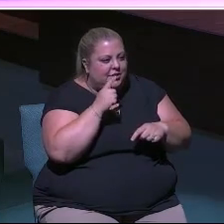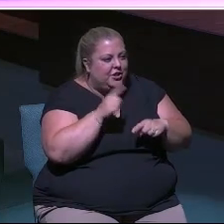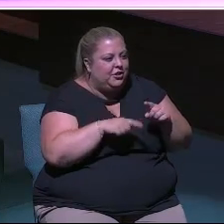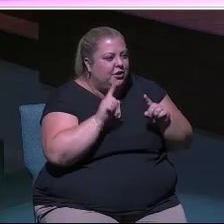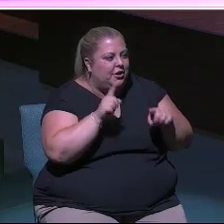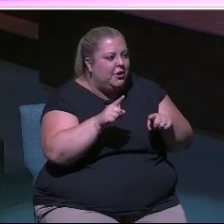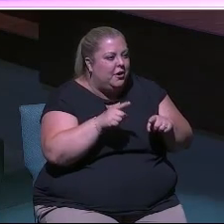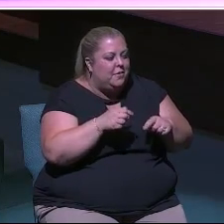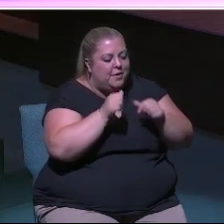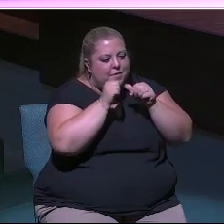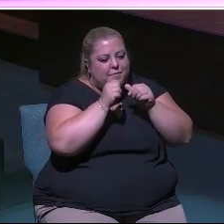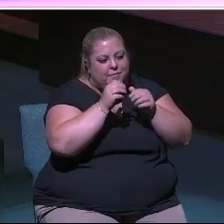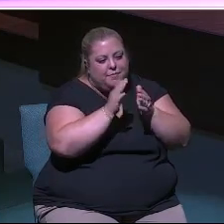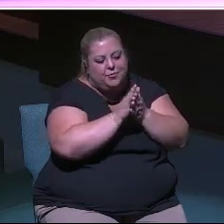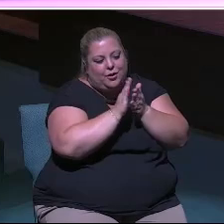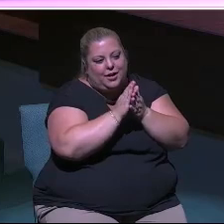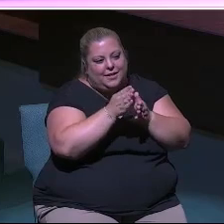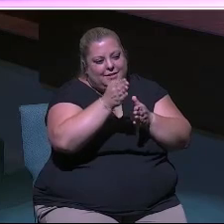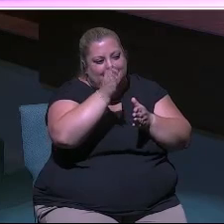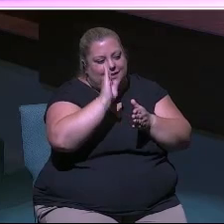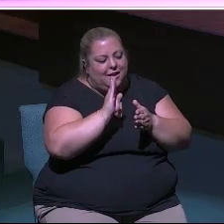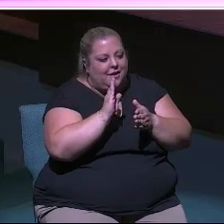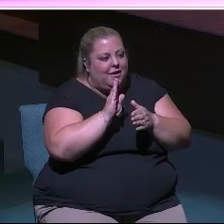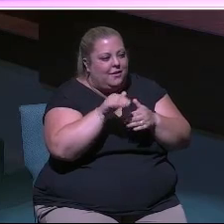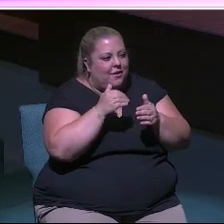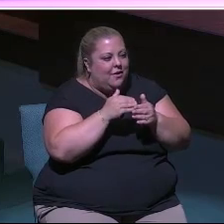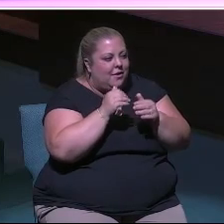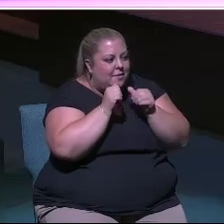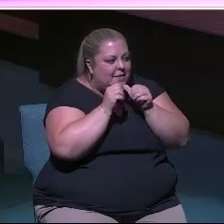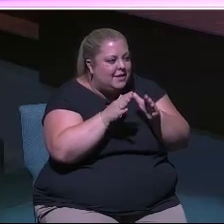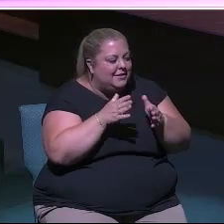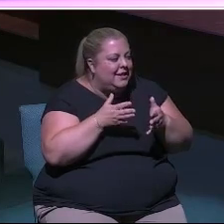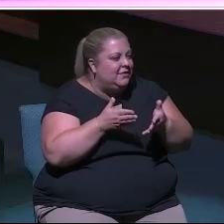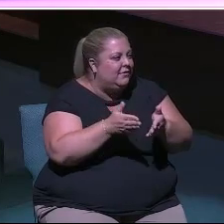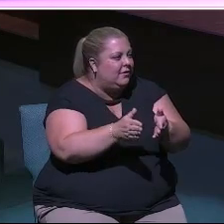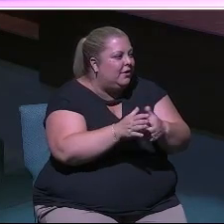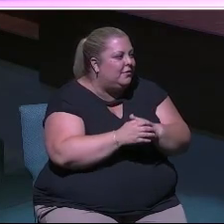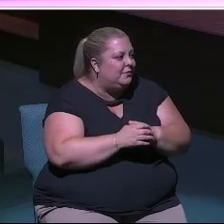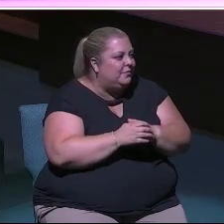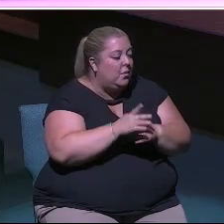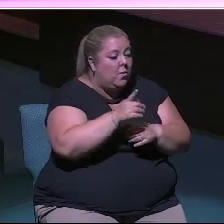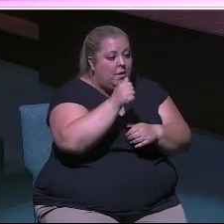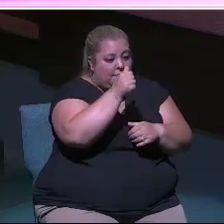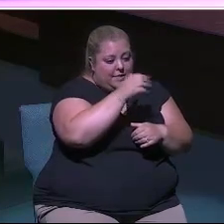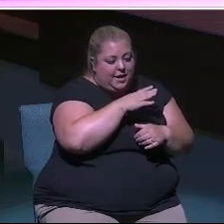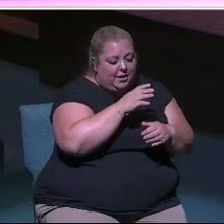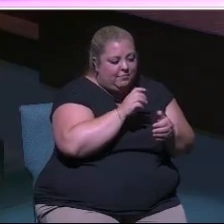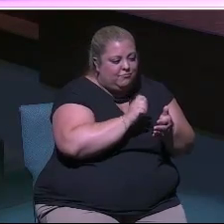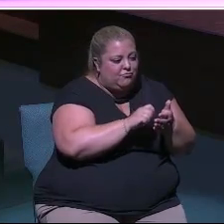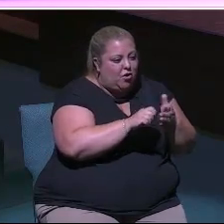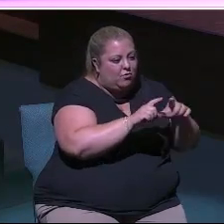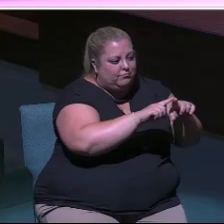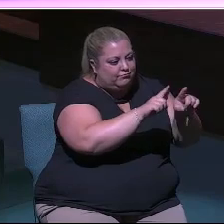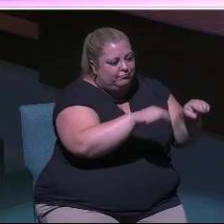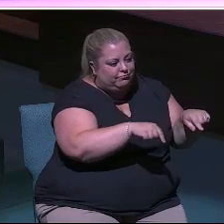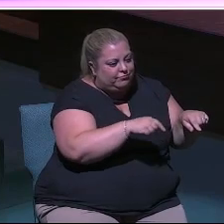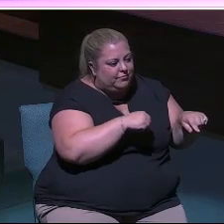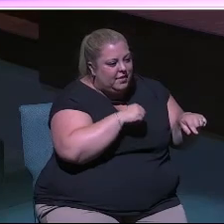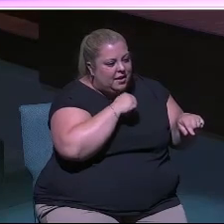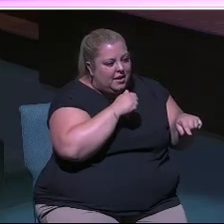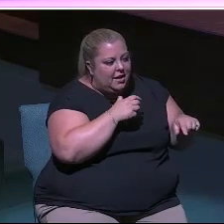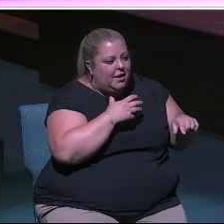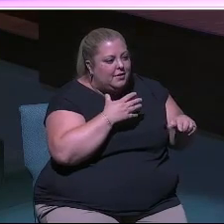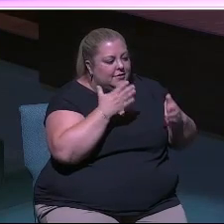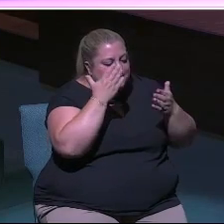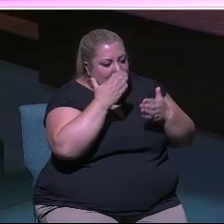One man wrote this. on his, I am not grieved, my dearest